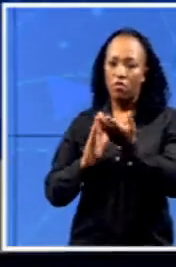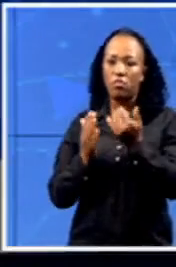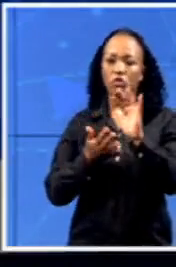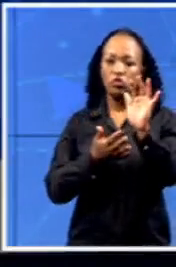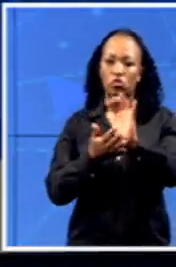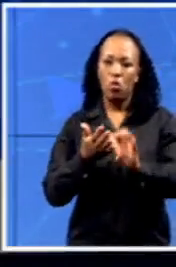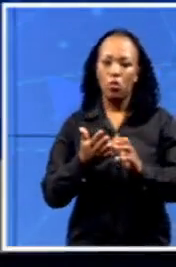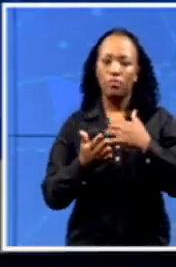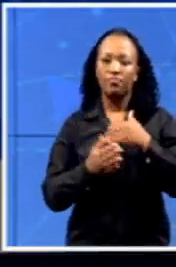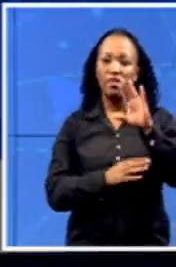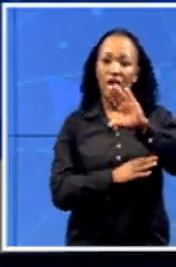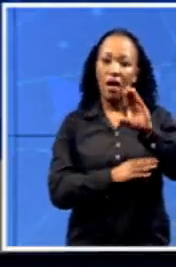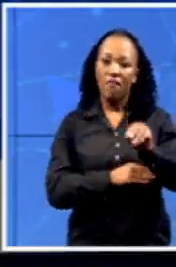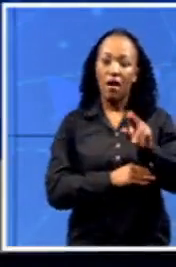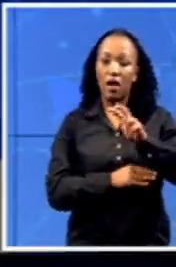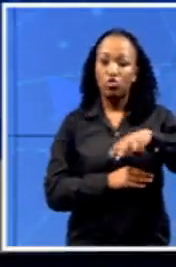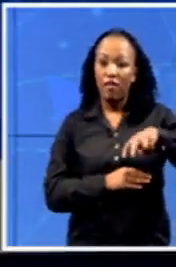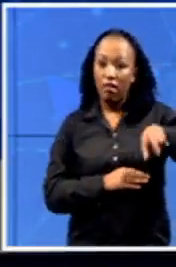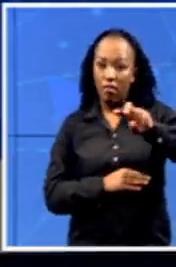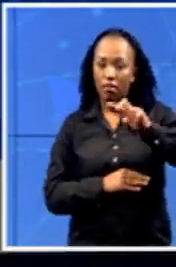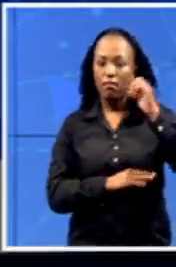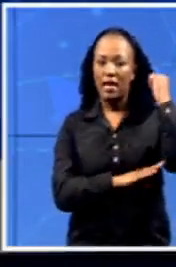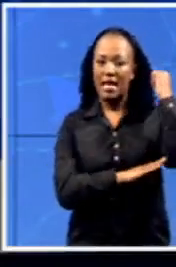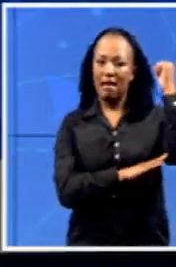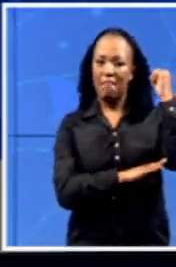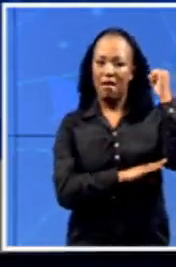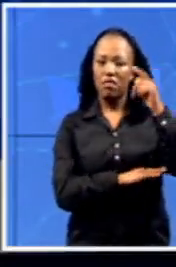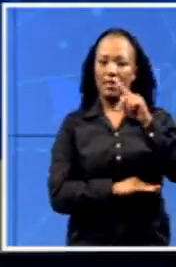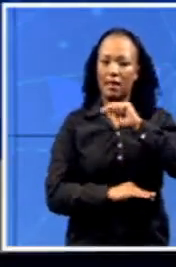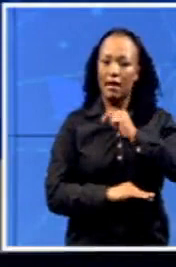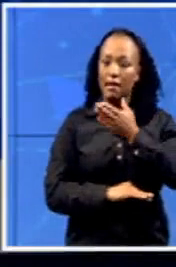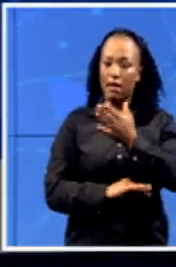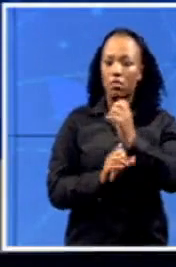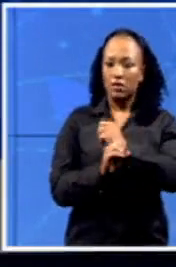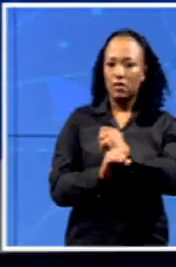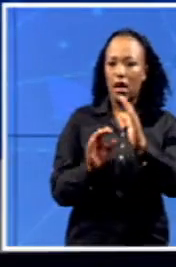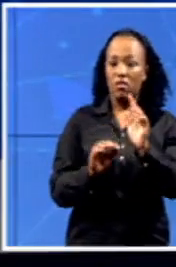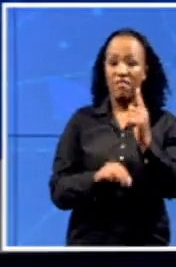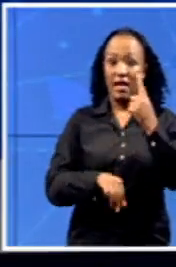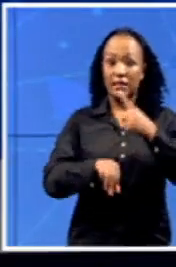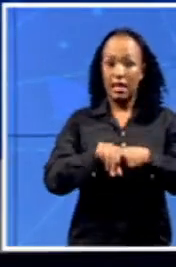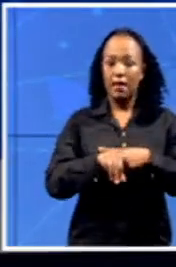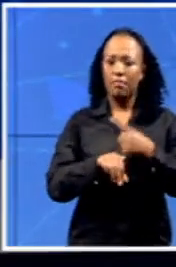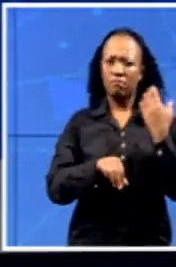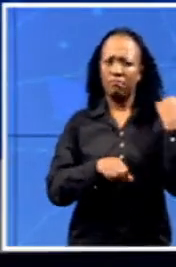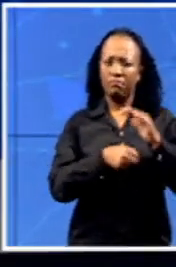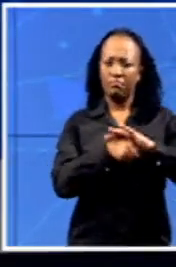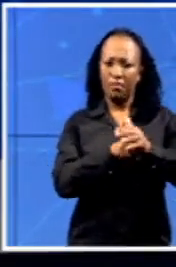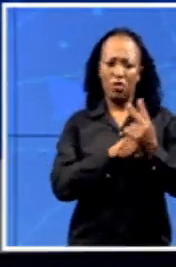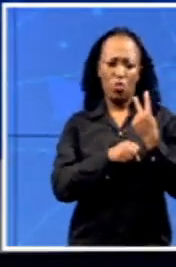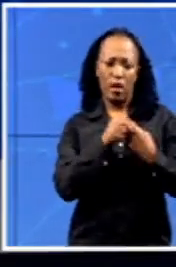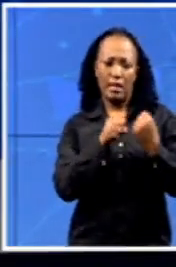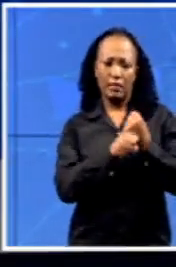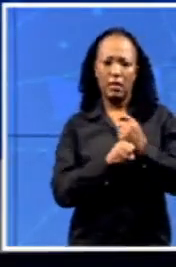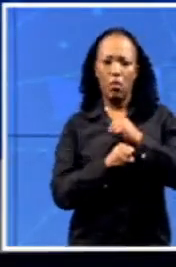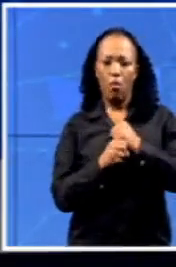Now, Africa's Travel Indaba has kicked off in Kwazulu-Natal. It's the first time since the outbreak of COVID-19 more than 2 years